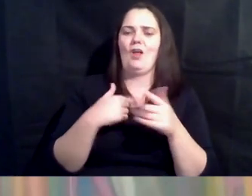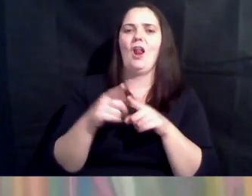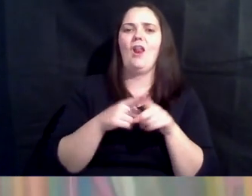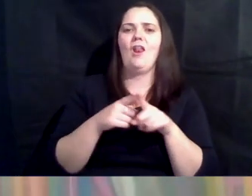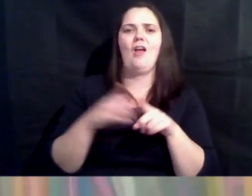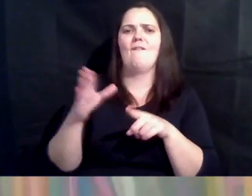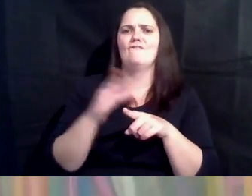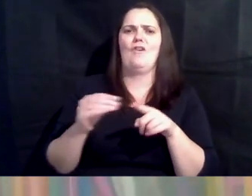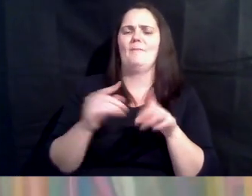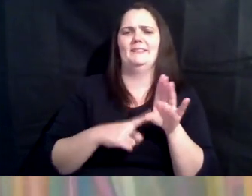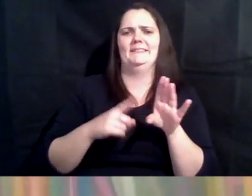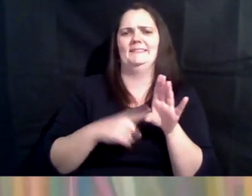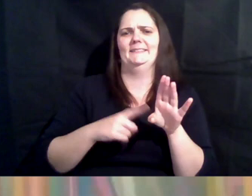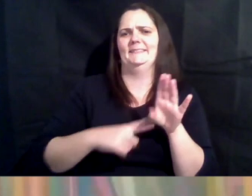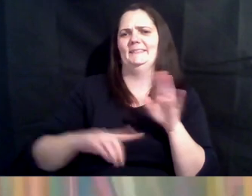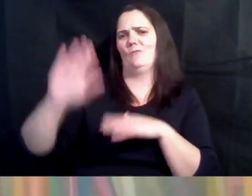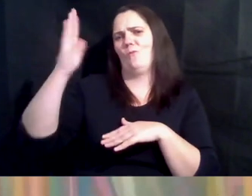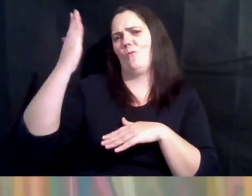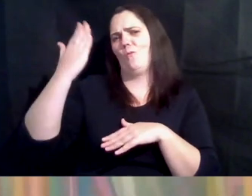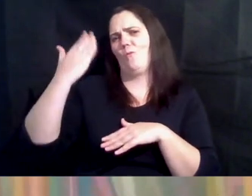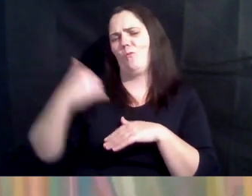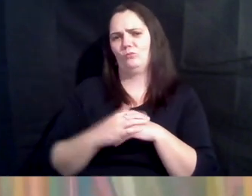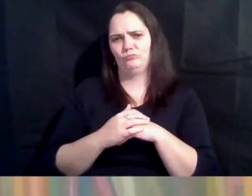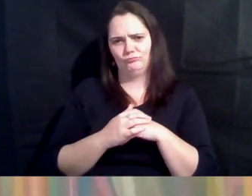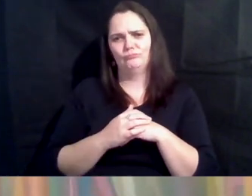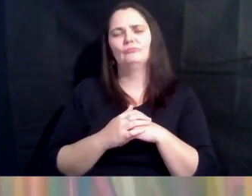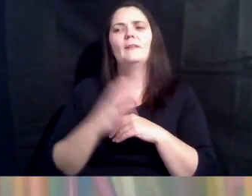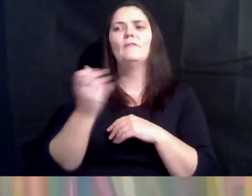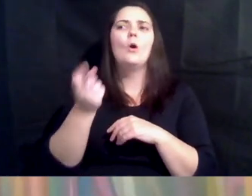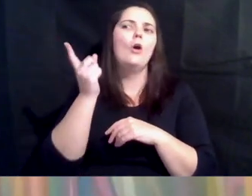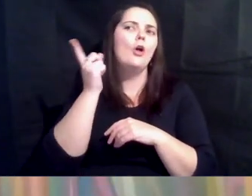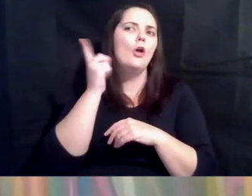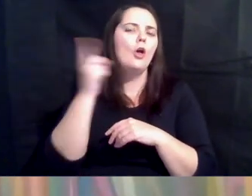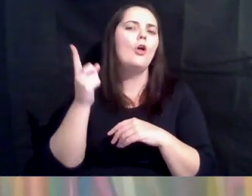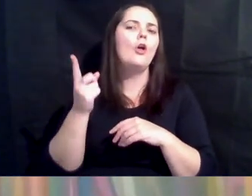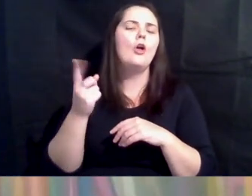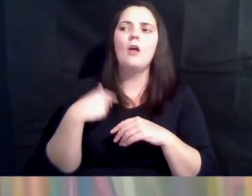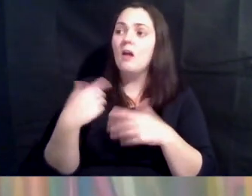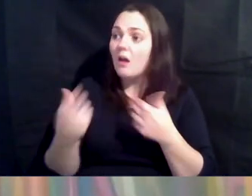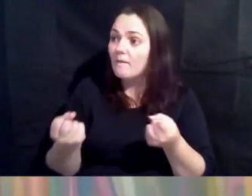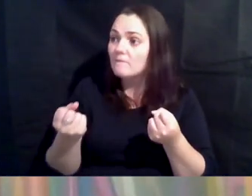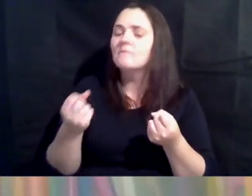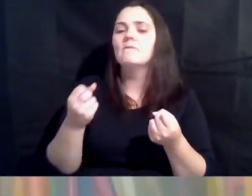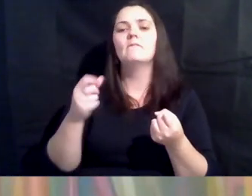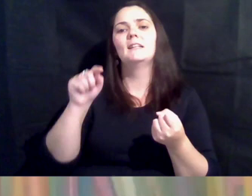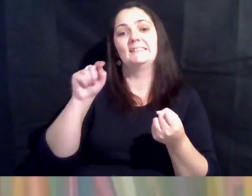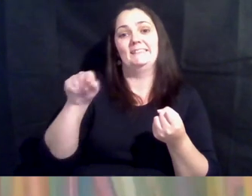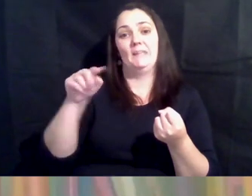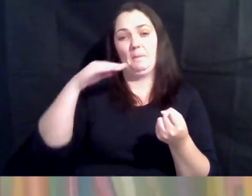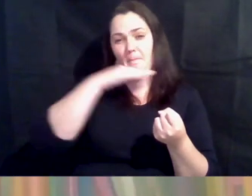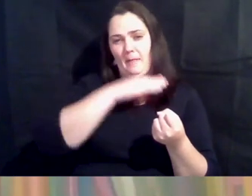years and years ago. I first heard about zine making in Melbourne. There's a place called the